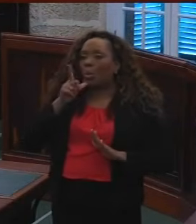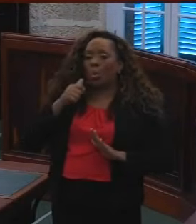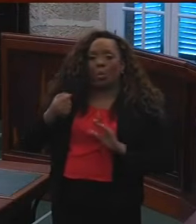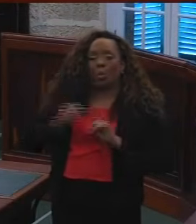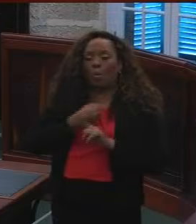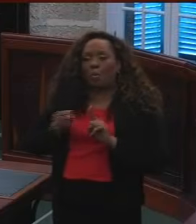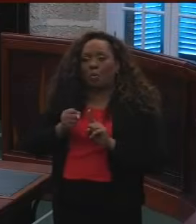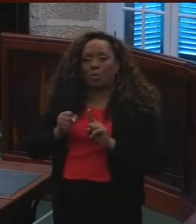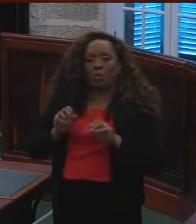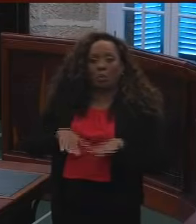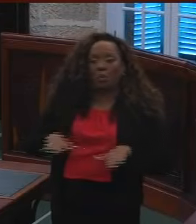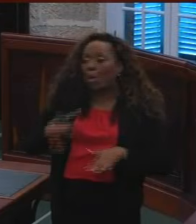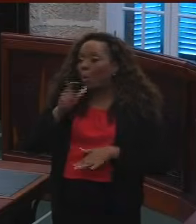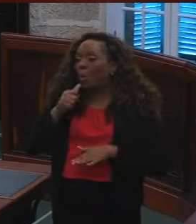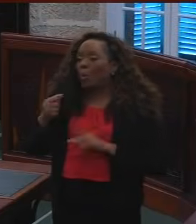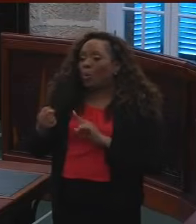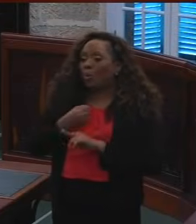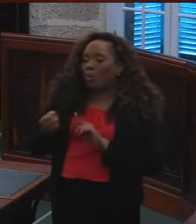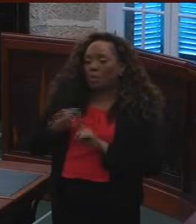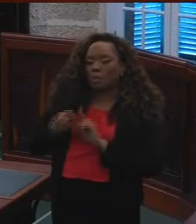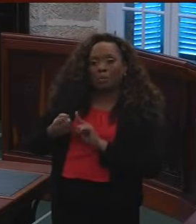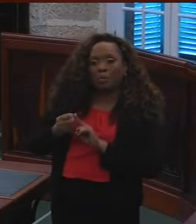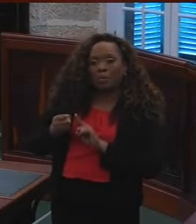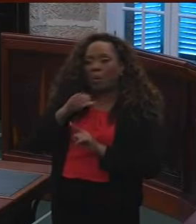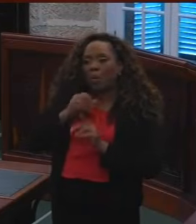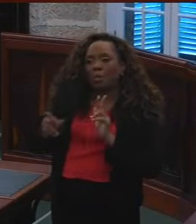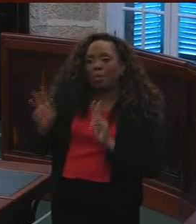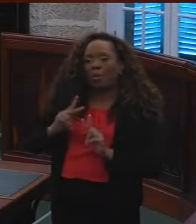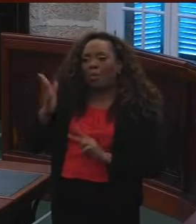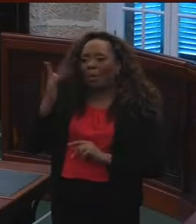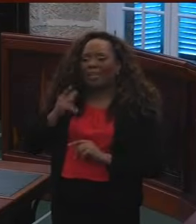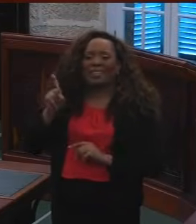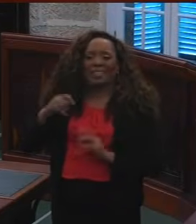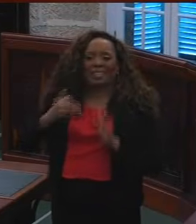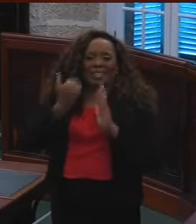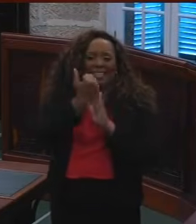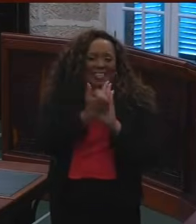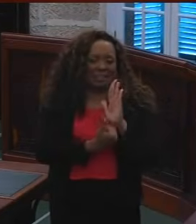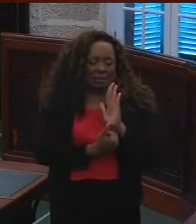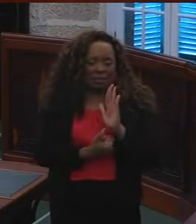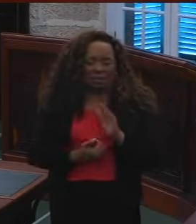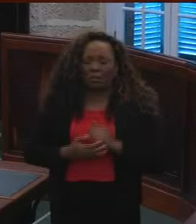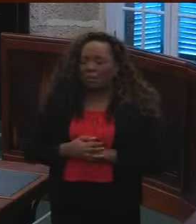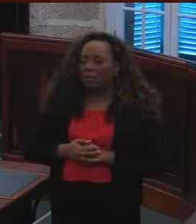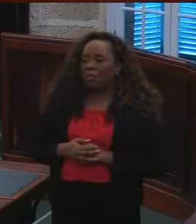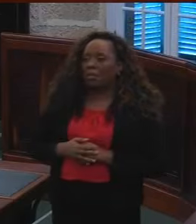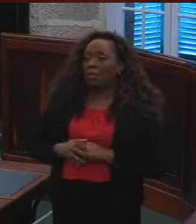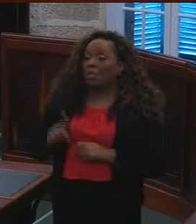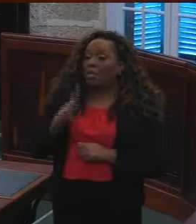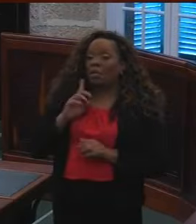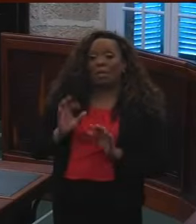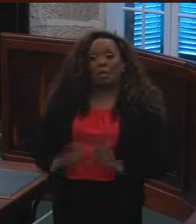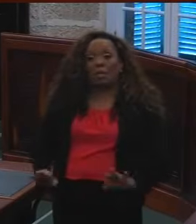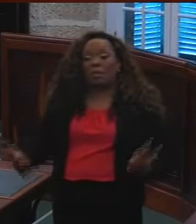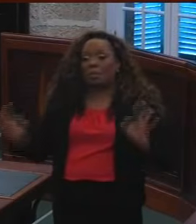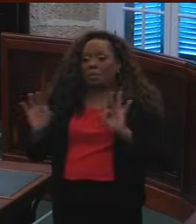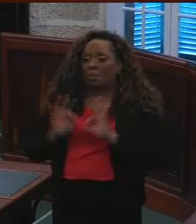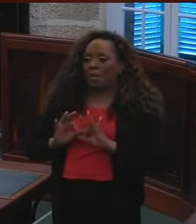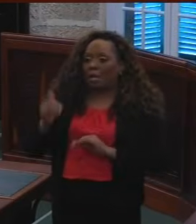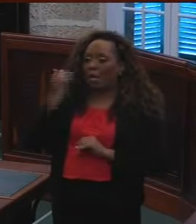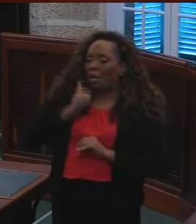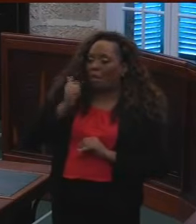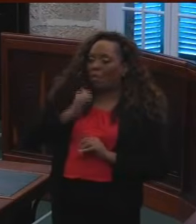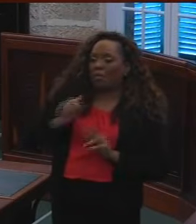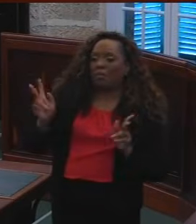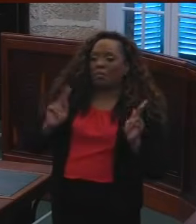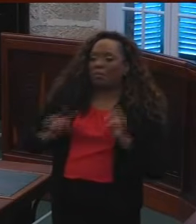one of the things of which I am happy. The facilities that we're going to be building out, Mr. Speaker, sir, are important because daily people come and ask for